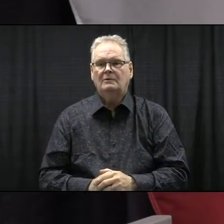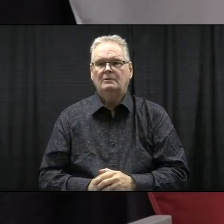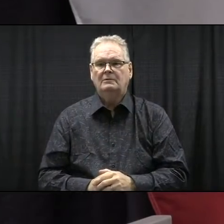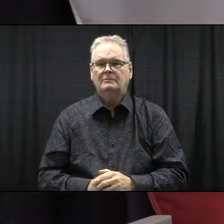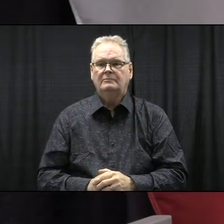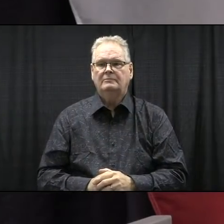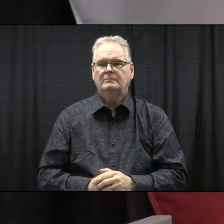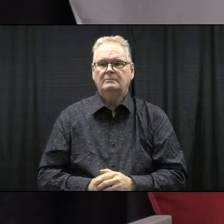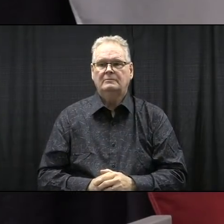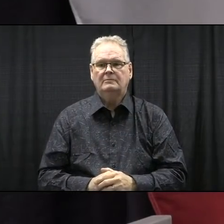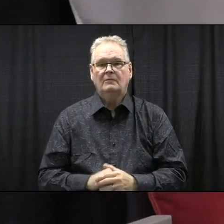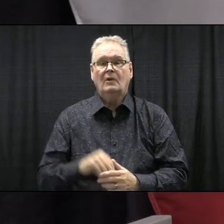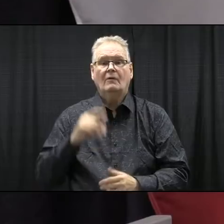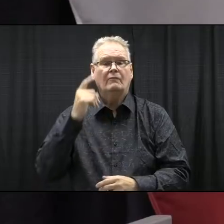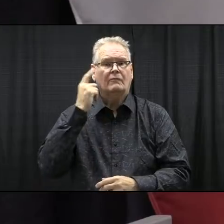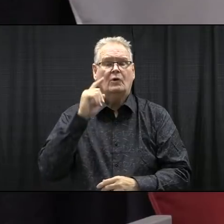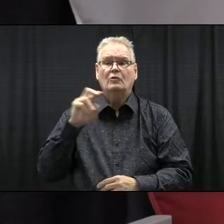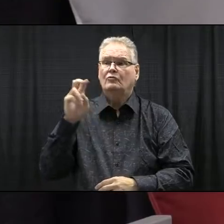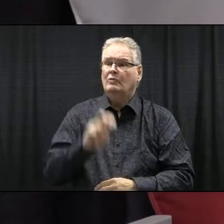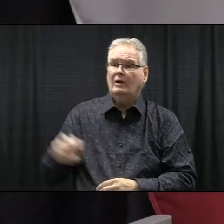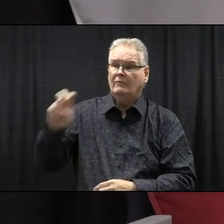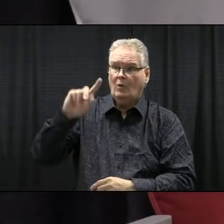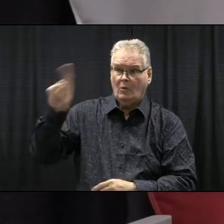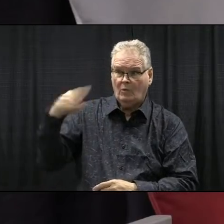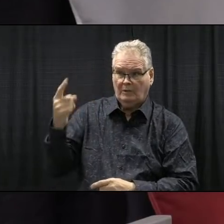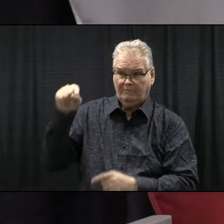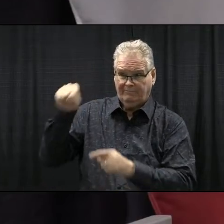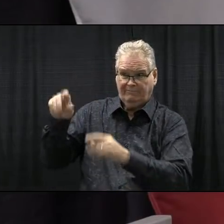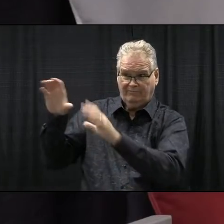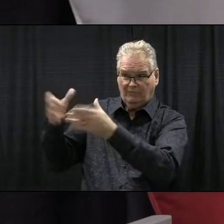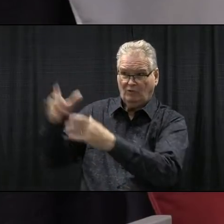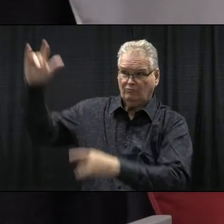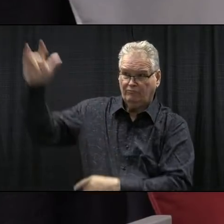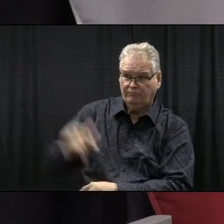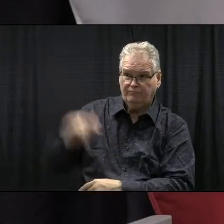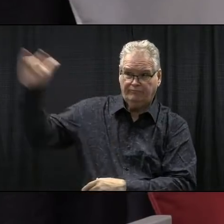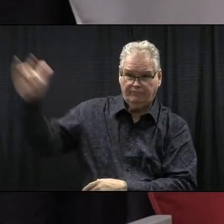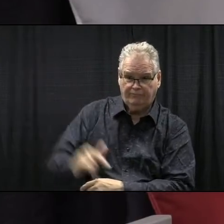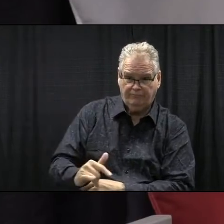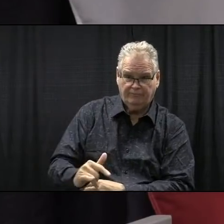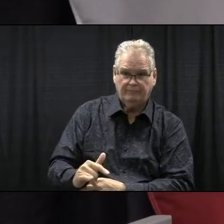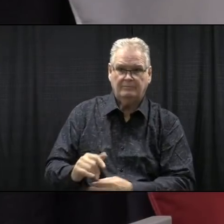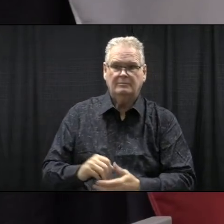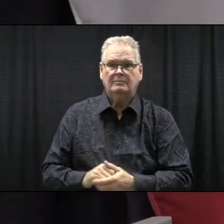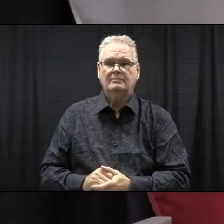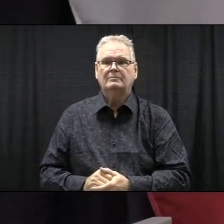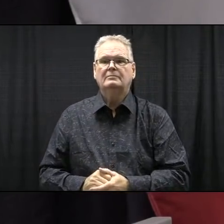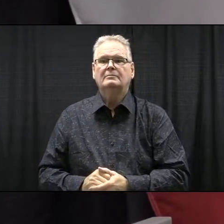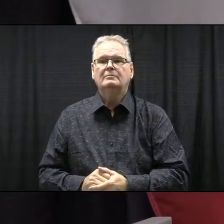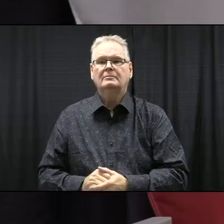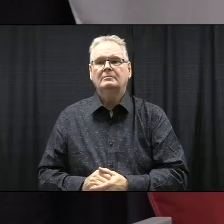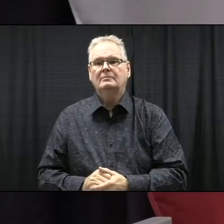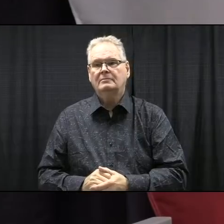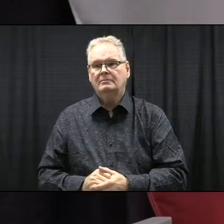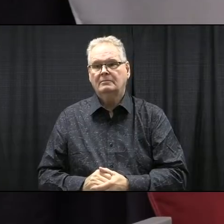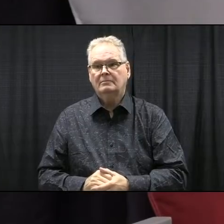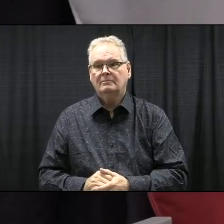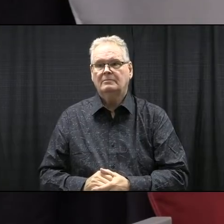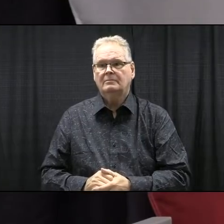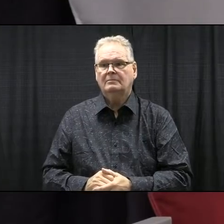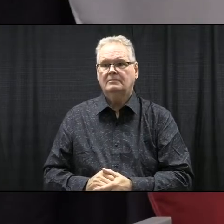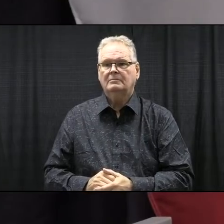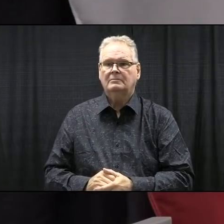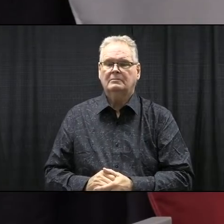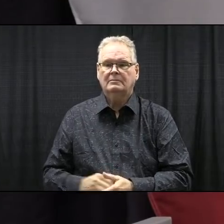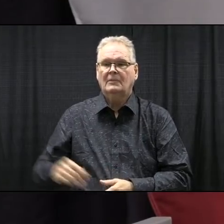of COVID-19 across our province. For anyone just joining us, there are a total of 16 new confirmed cases, and a total number